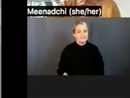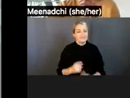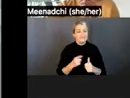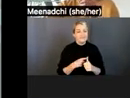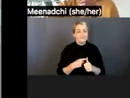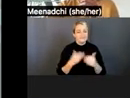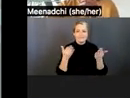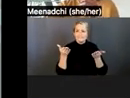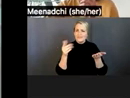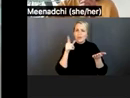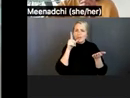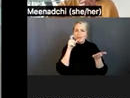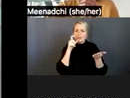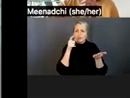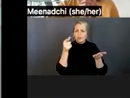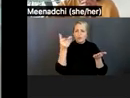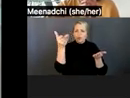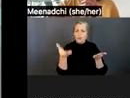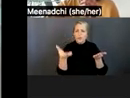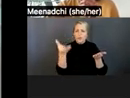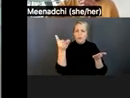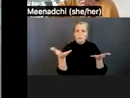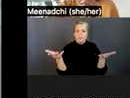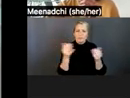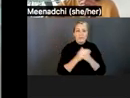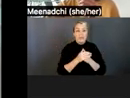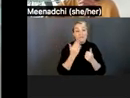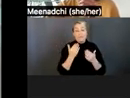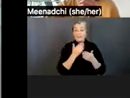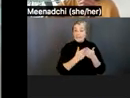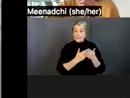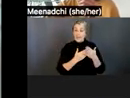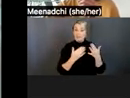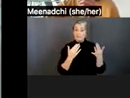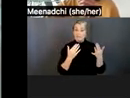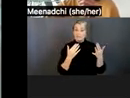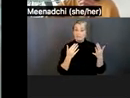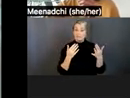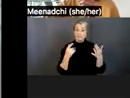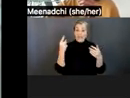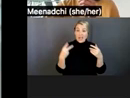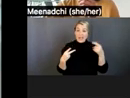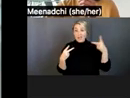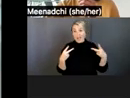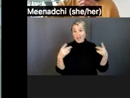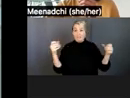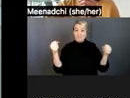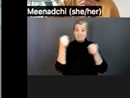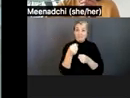who are you, right? And you might be a mashup of these characters. We can drop the slide deck again